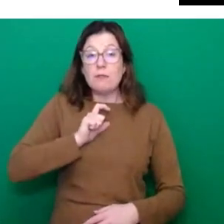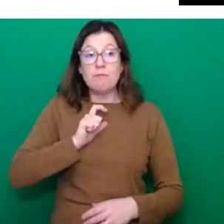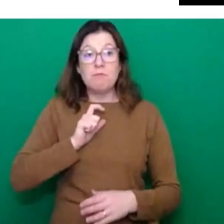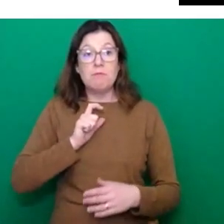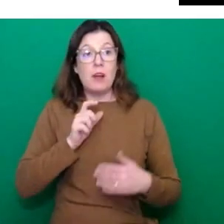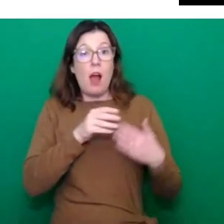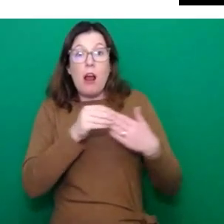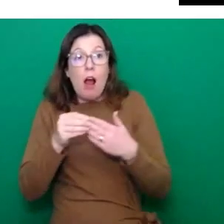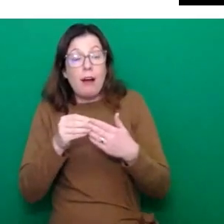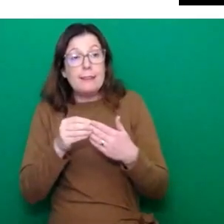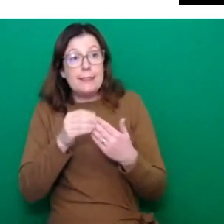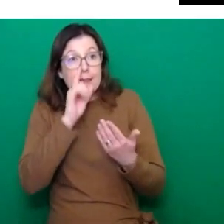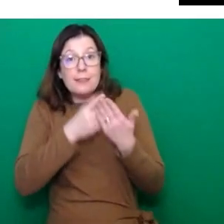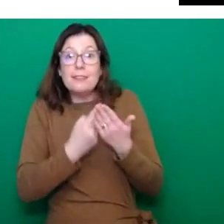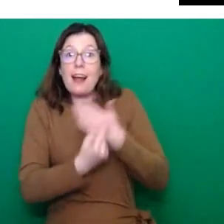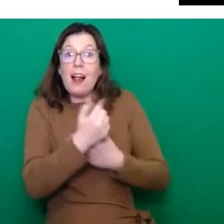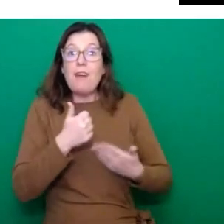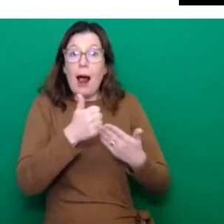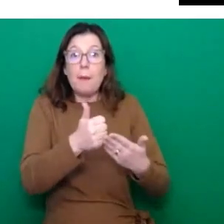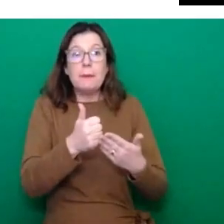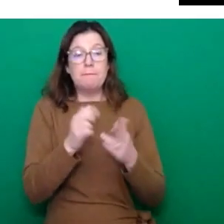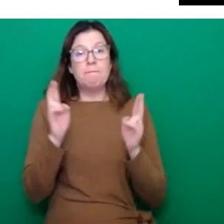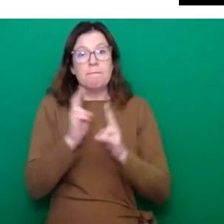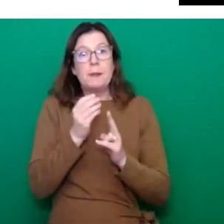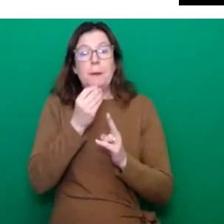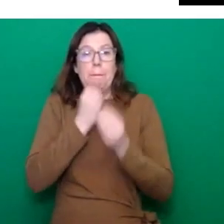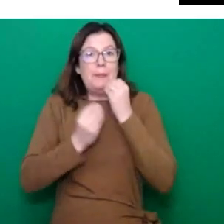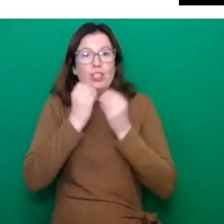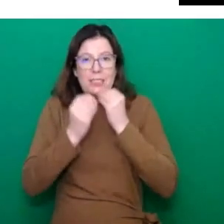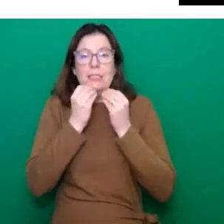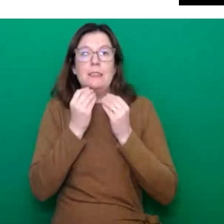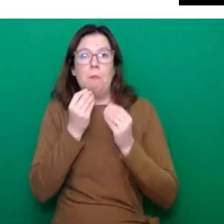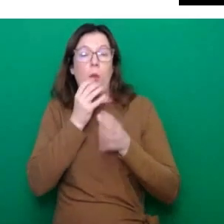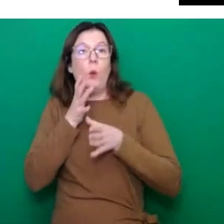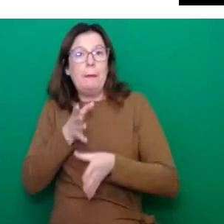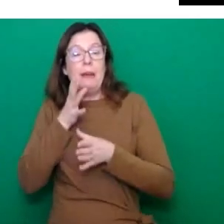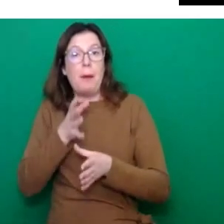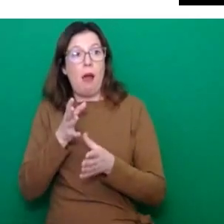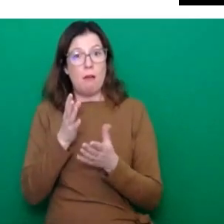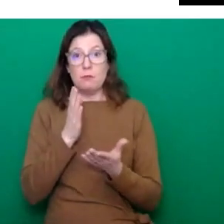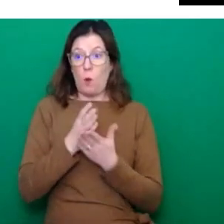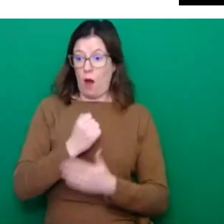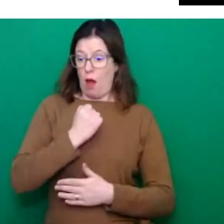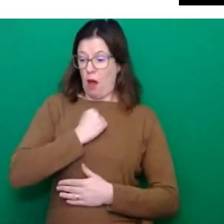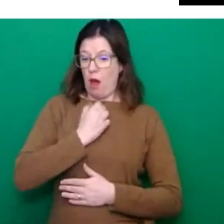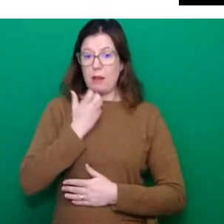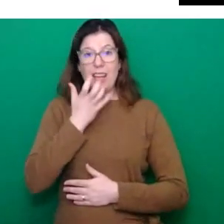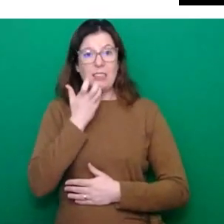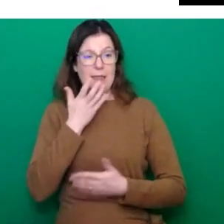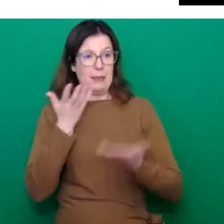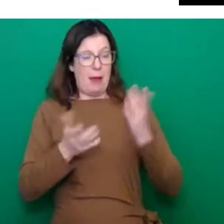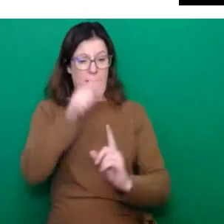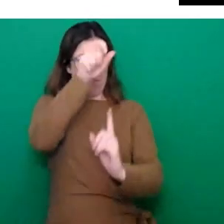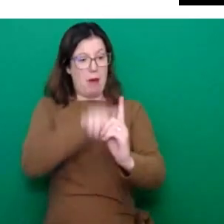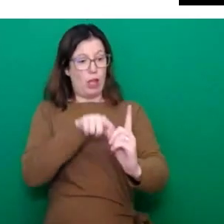self-help for binge eating and bulimia. So I suppose within our day-to-day, depending on our patients, we